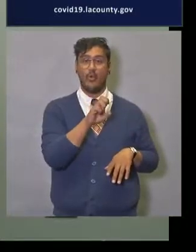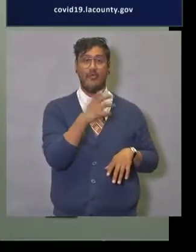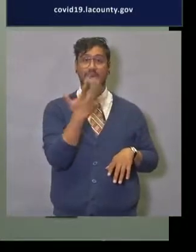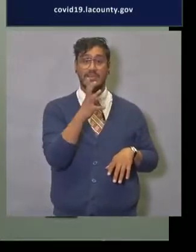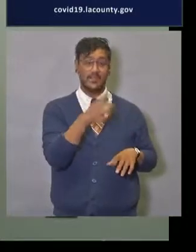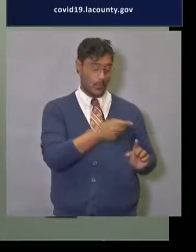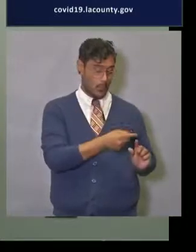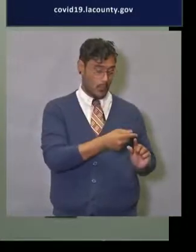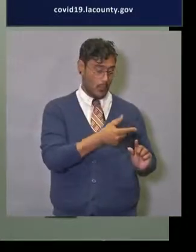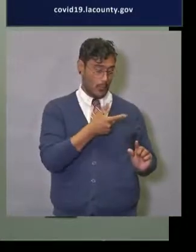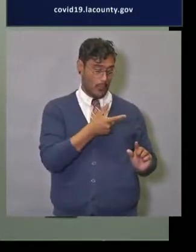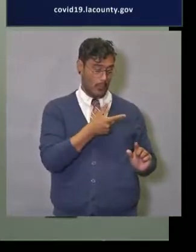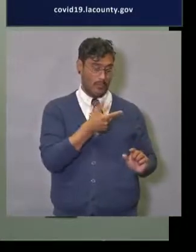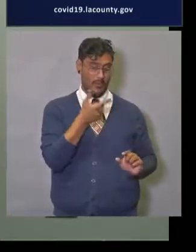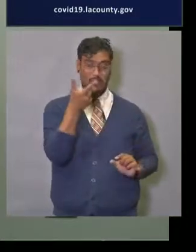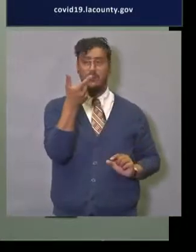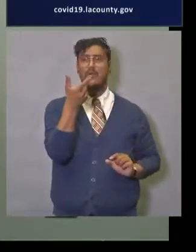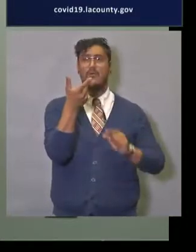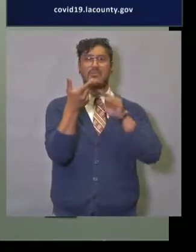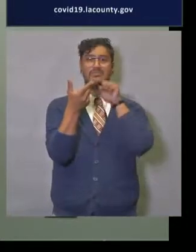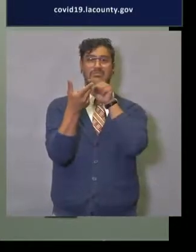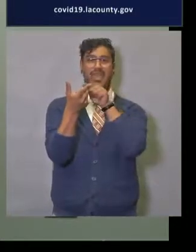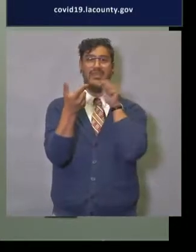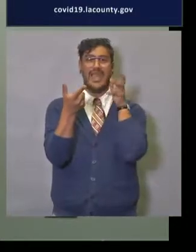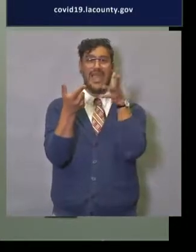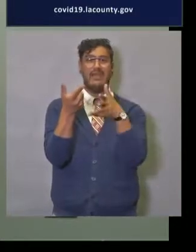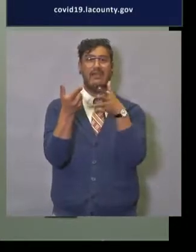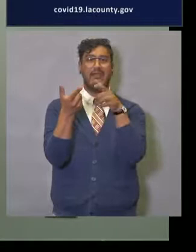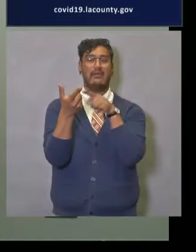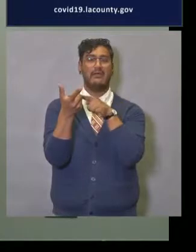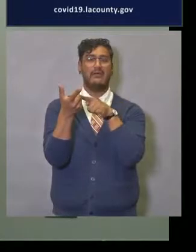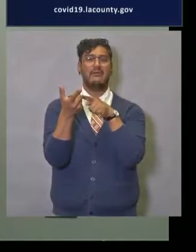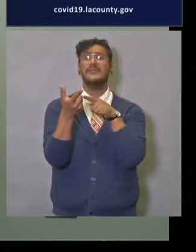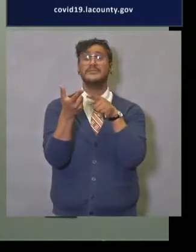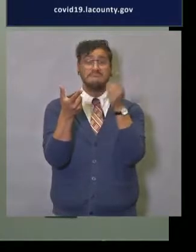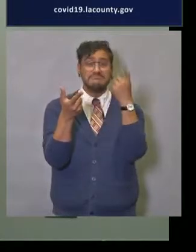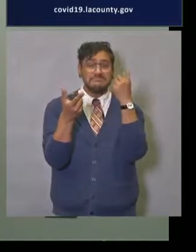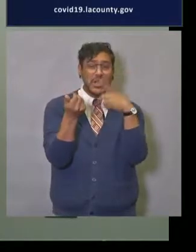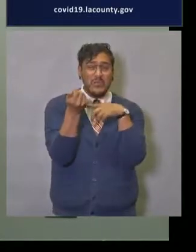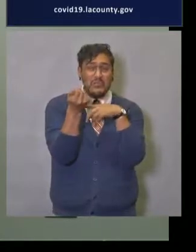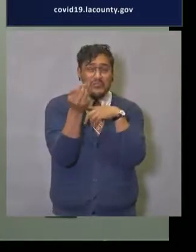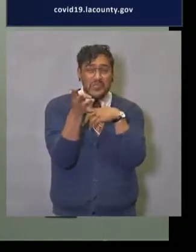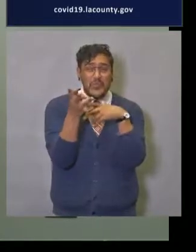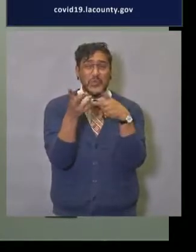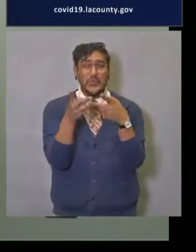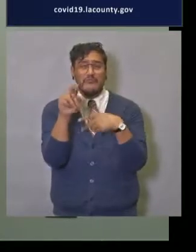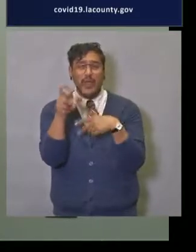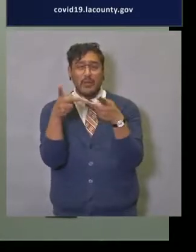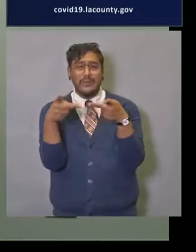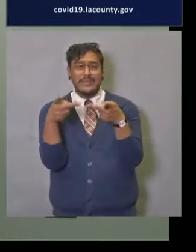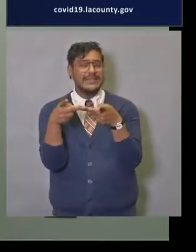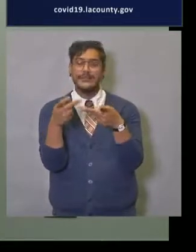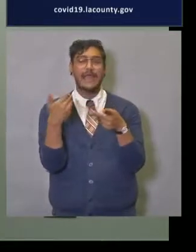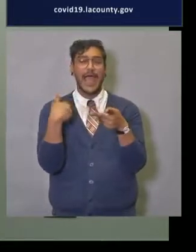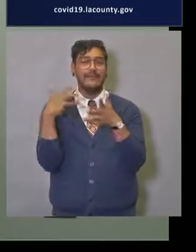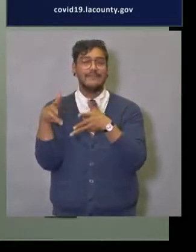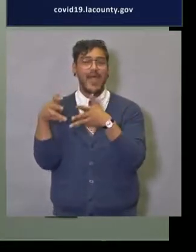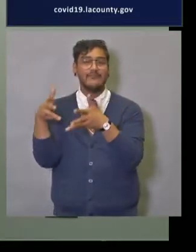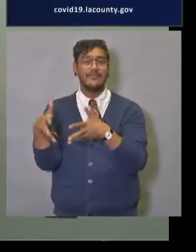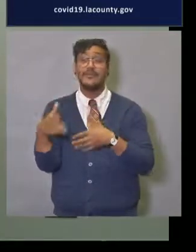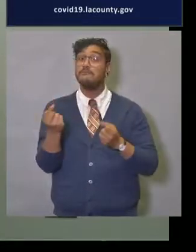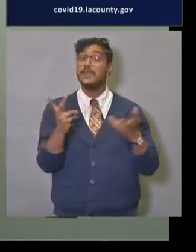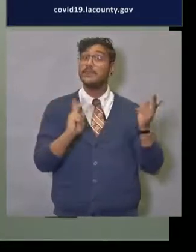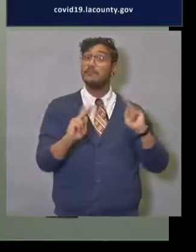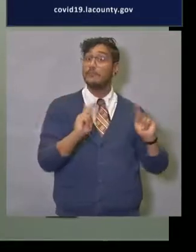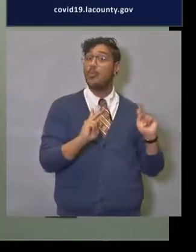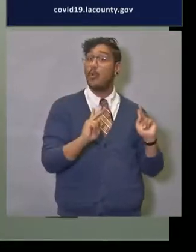And very few sites have those syringes sitting around, as everybody's gotten much better about managing whether it's